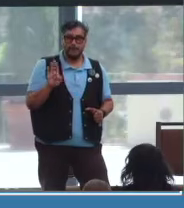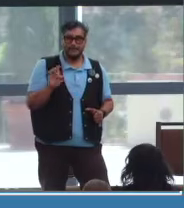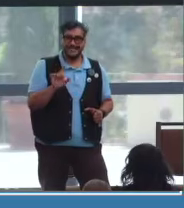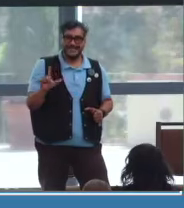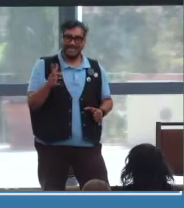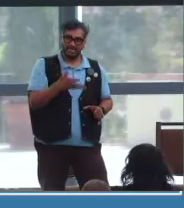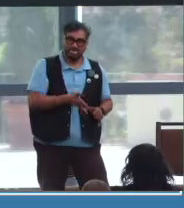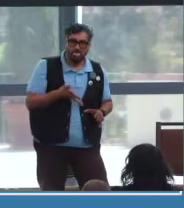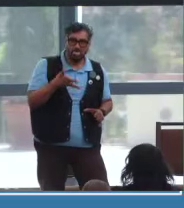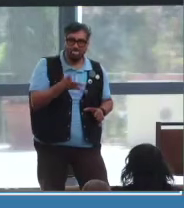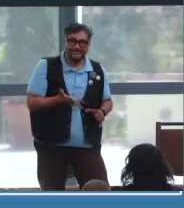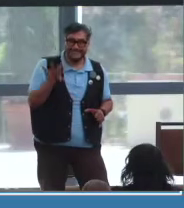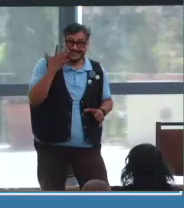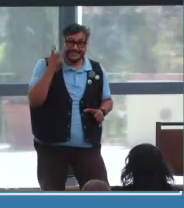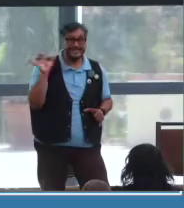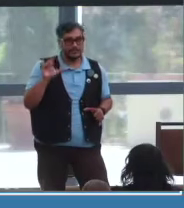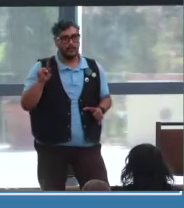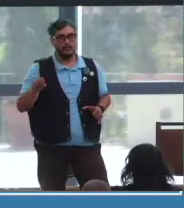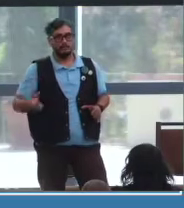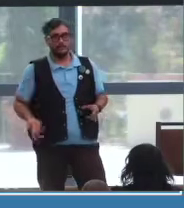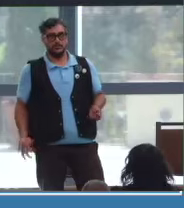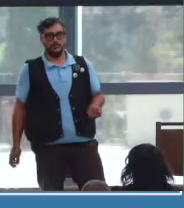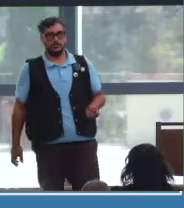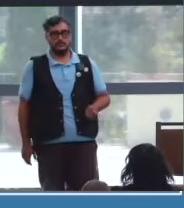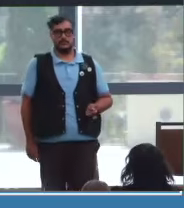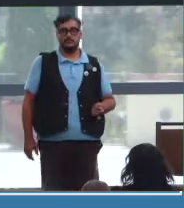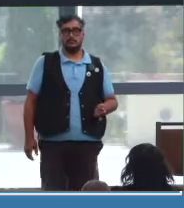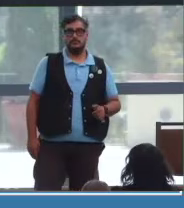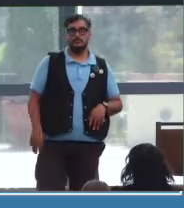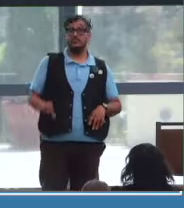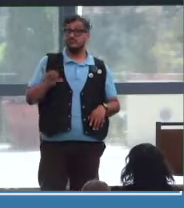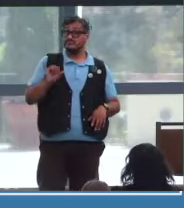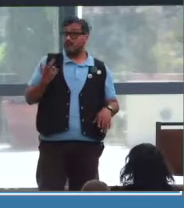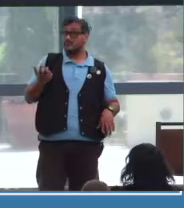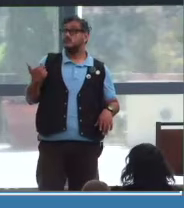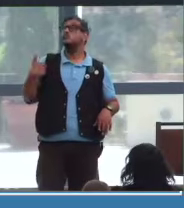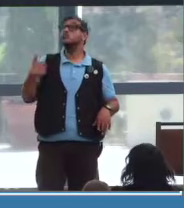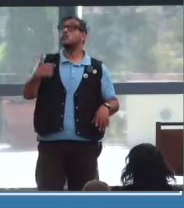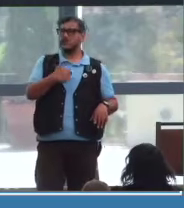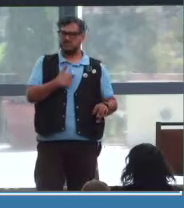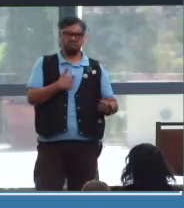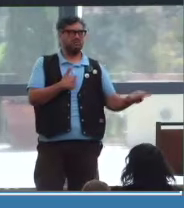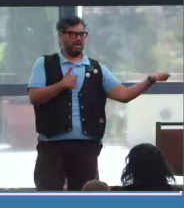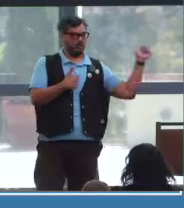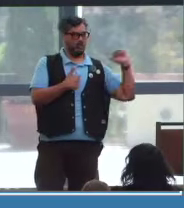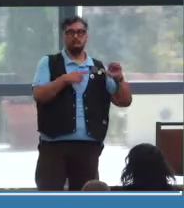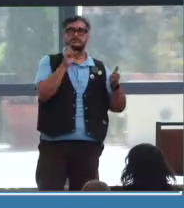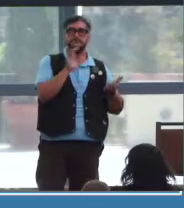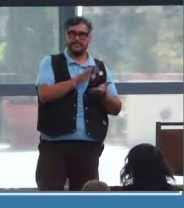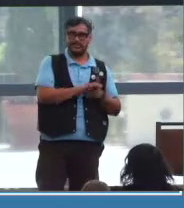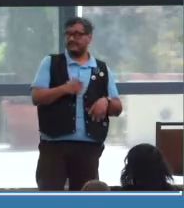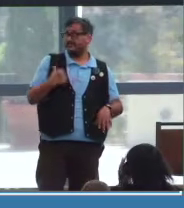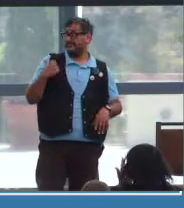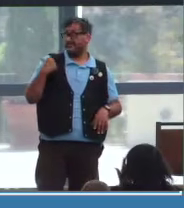lie in diseases like lupus. And that's why we believe, and others believe, that these